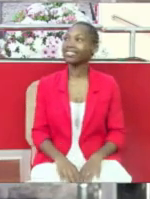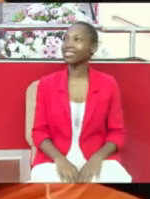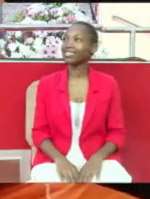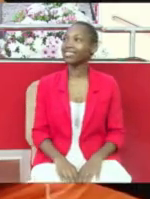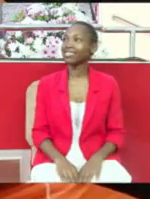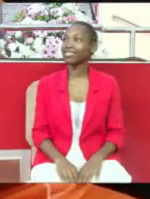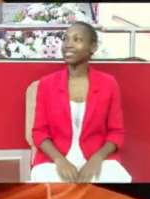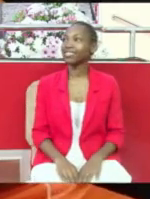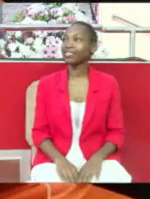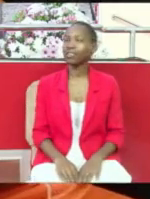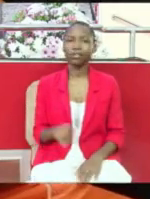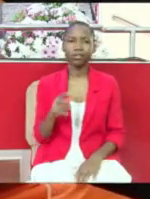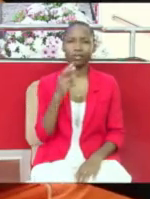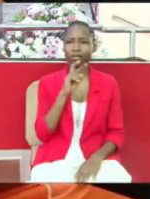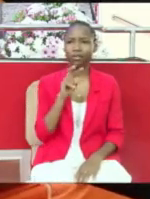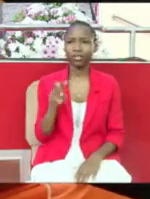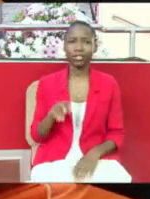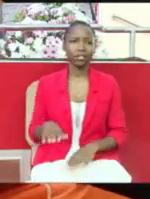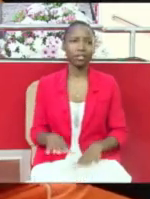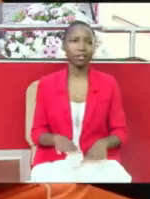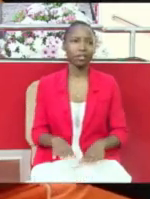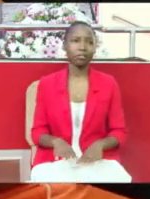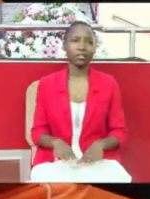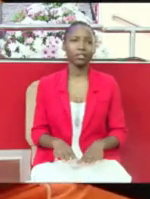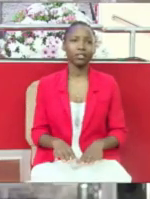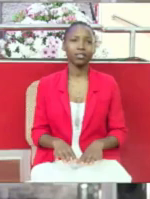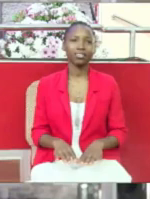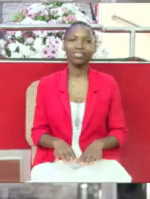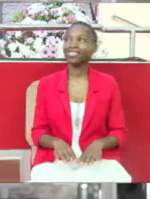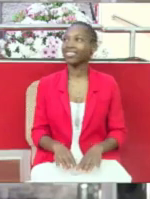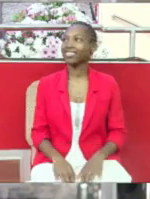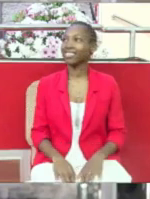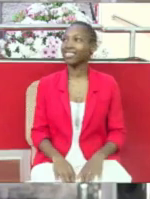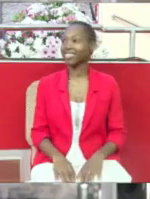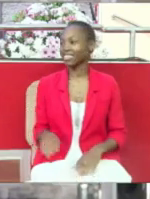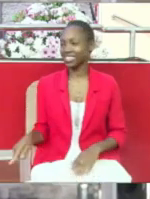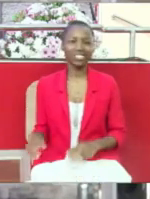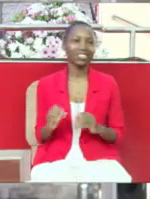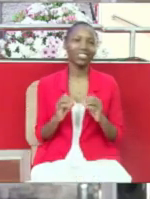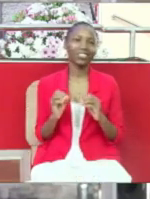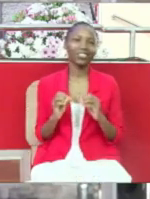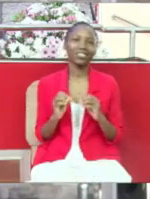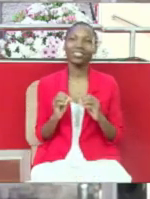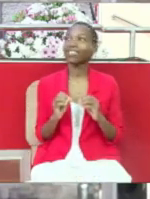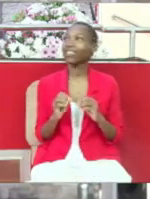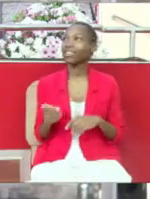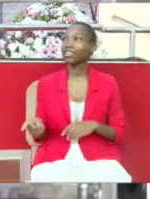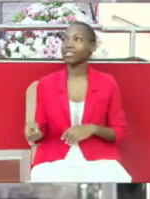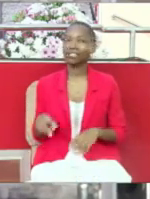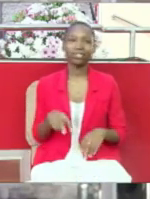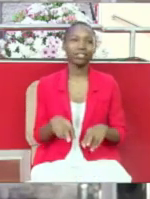Hey, hey. Ushaona pale pamewekwa red carpet? Umeona eh? Sio hii. Hii tunakanyangaga